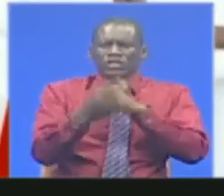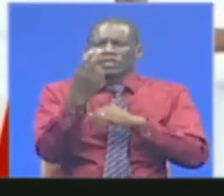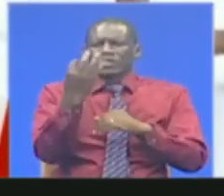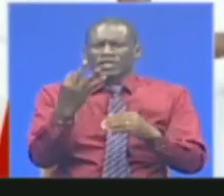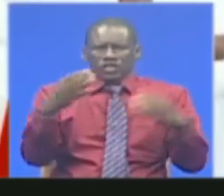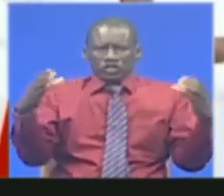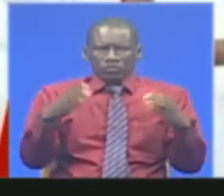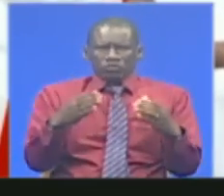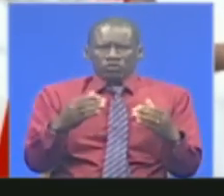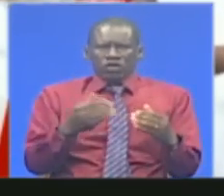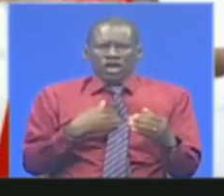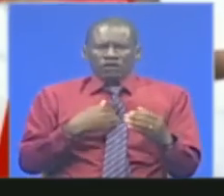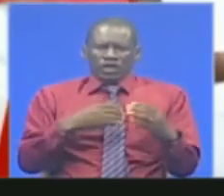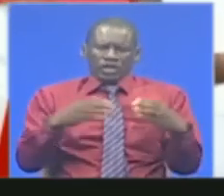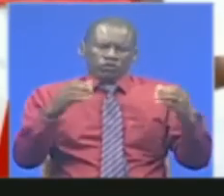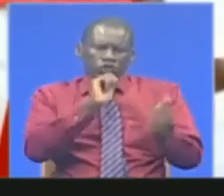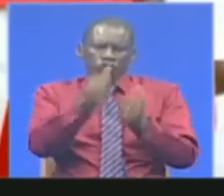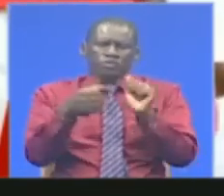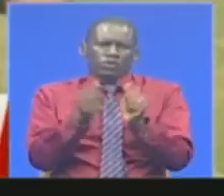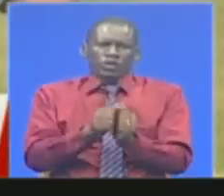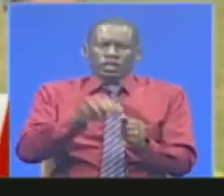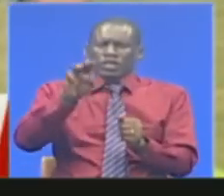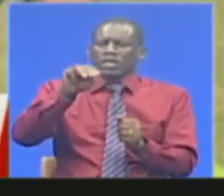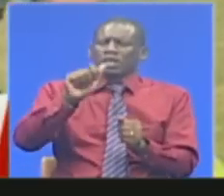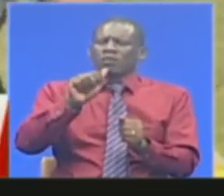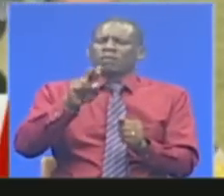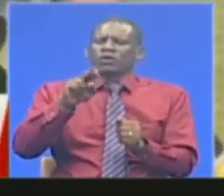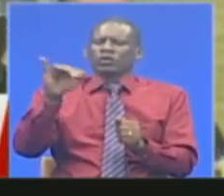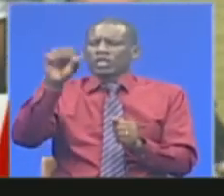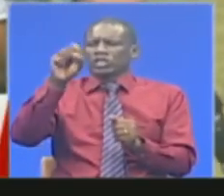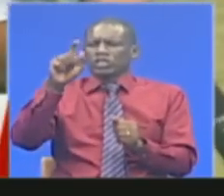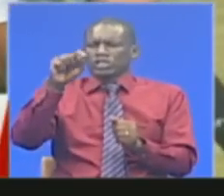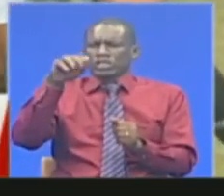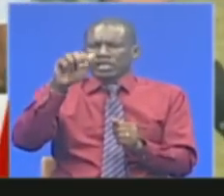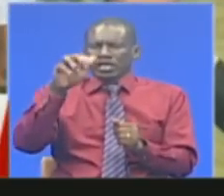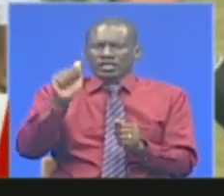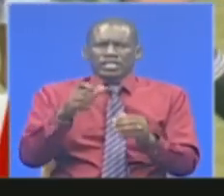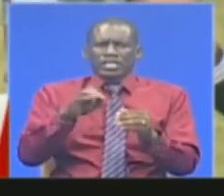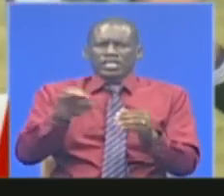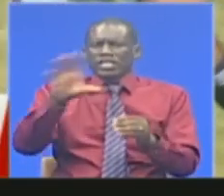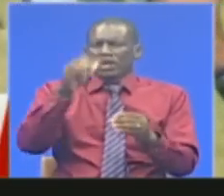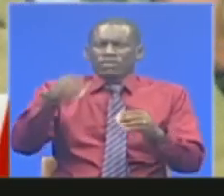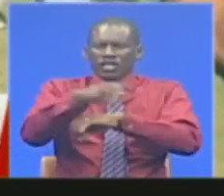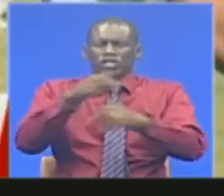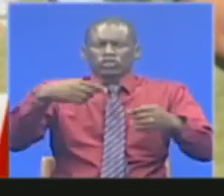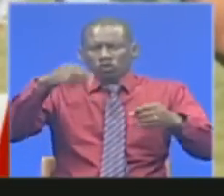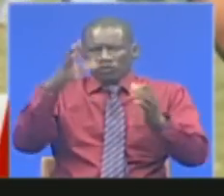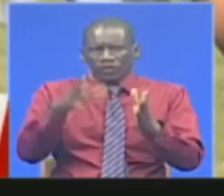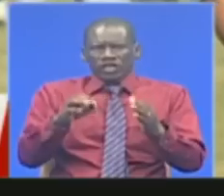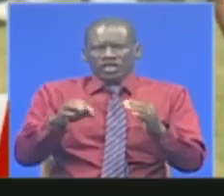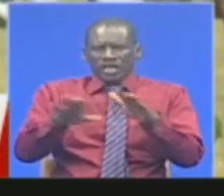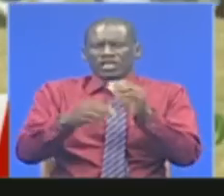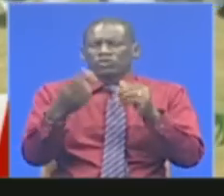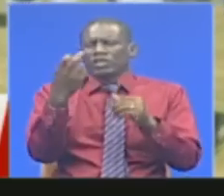side has been drawn against Mauritius in the 2019 Africa Under-23 Cup of Nations qualifiers. Kenya will start off their